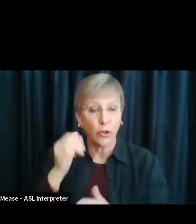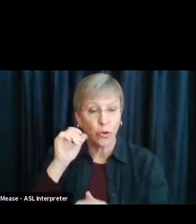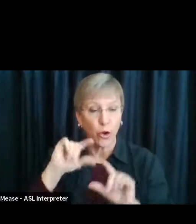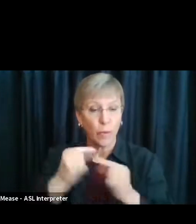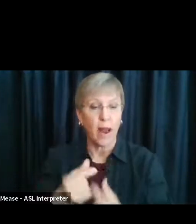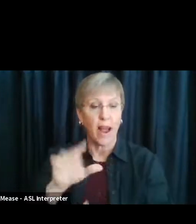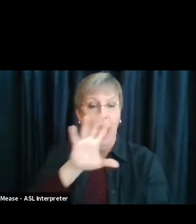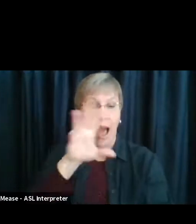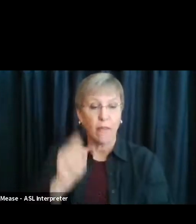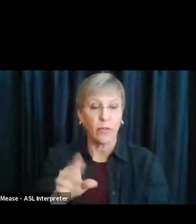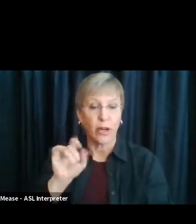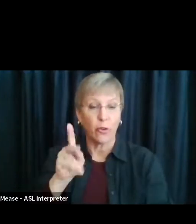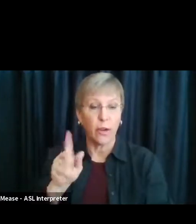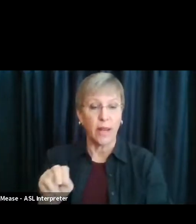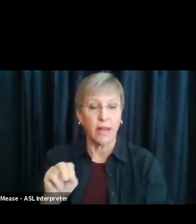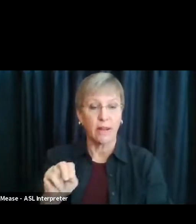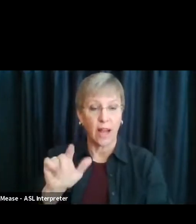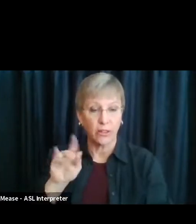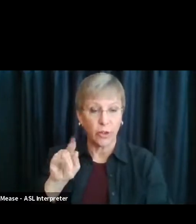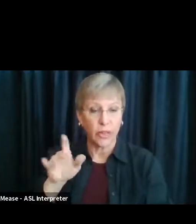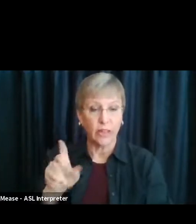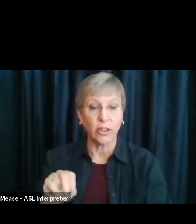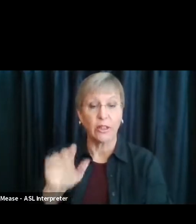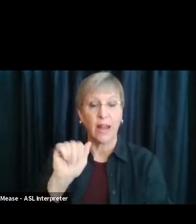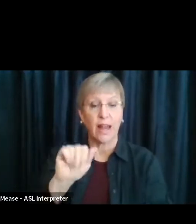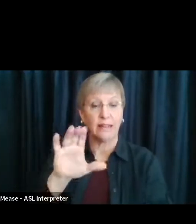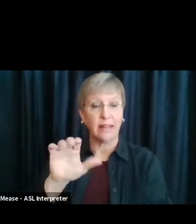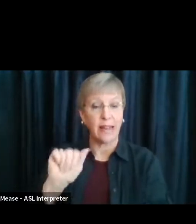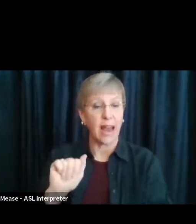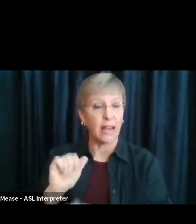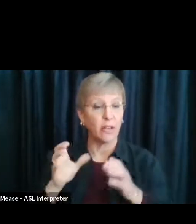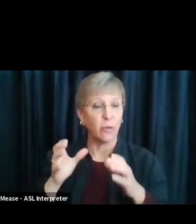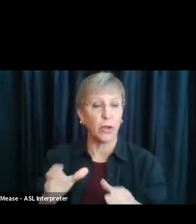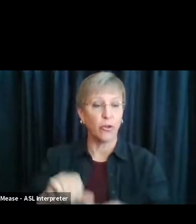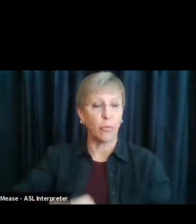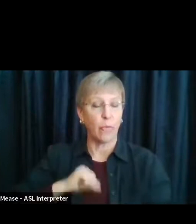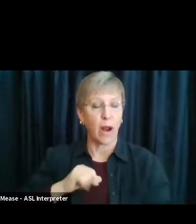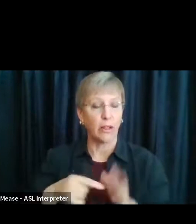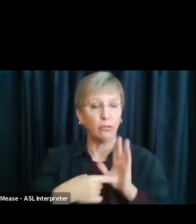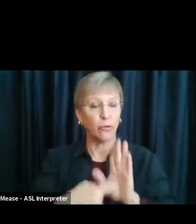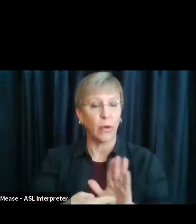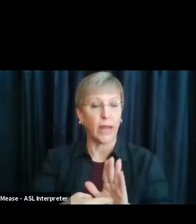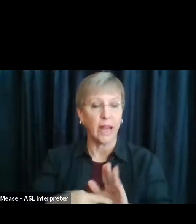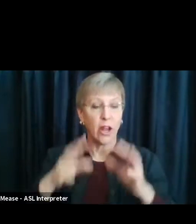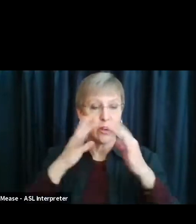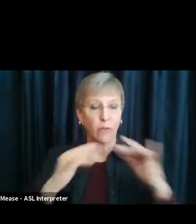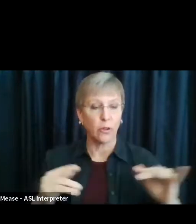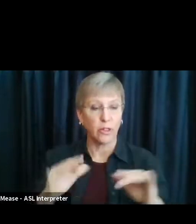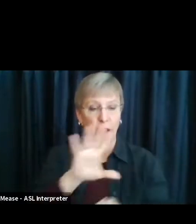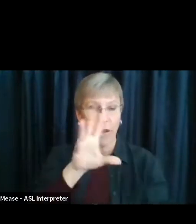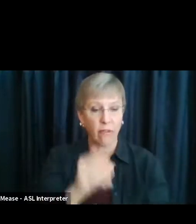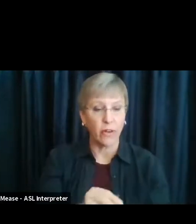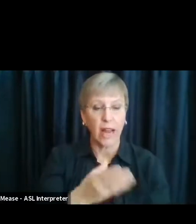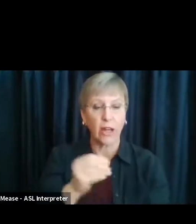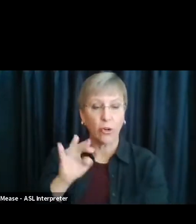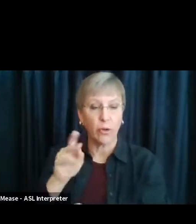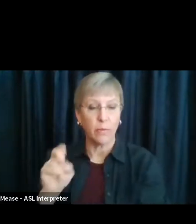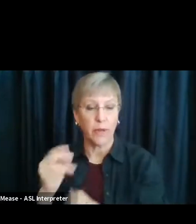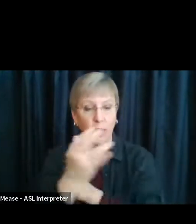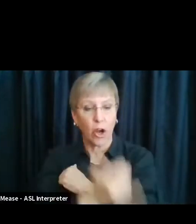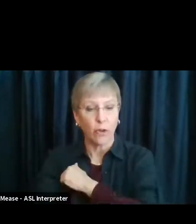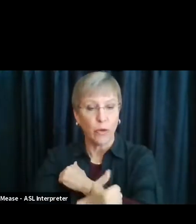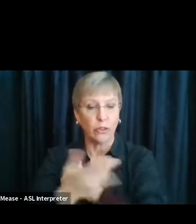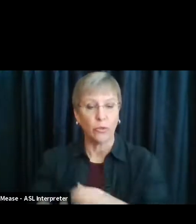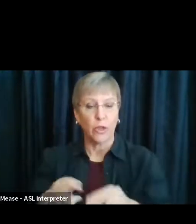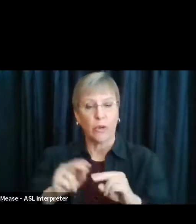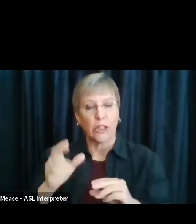Caribbean Association. The ACA is committed to proudly portraying the diversity of African and Caribbean countries to increase cultural